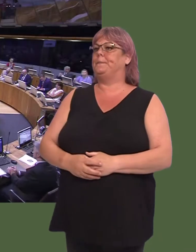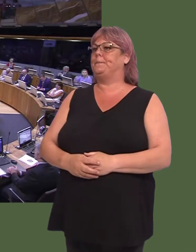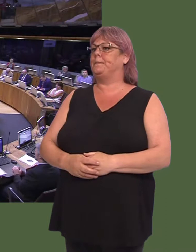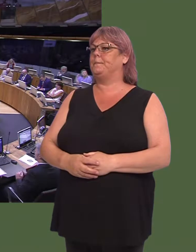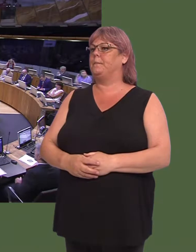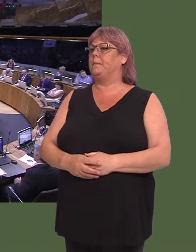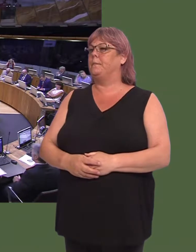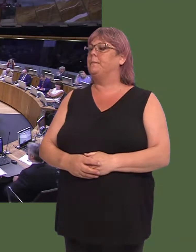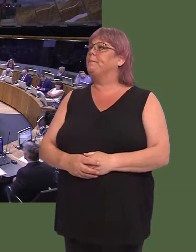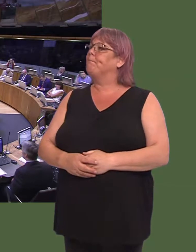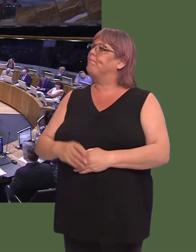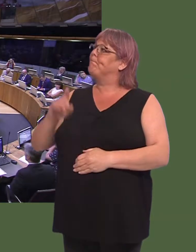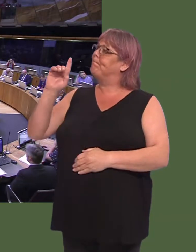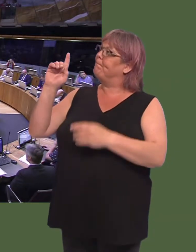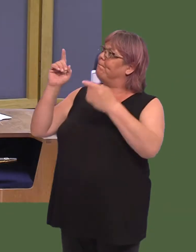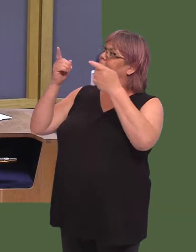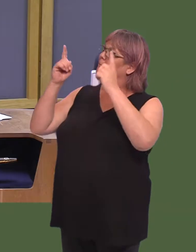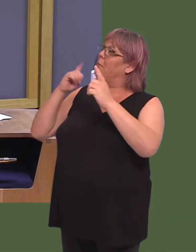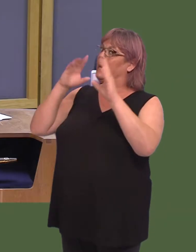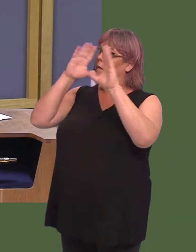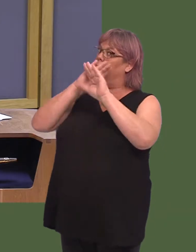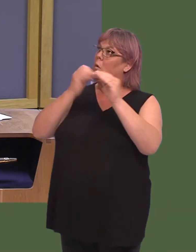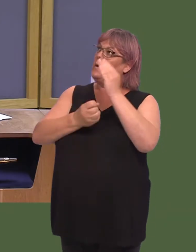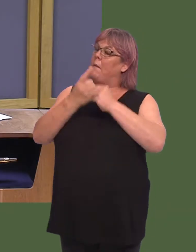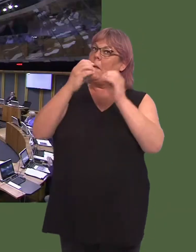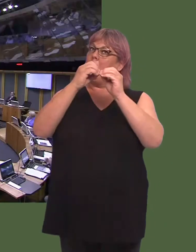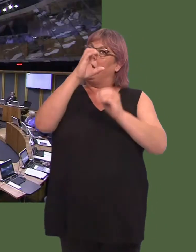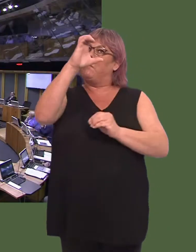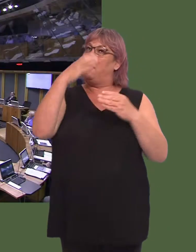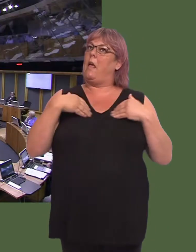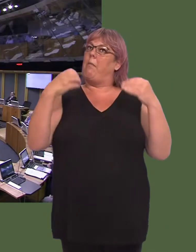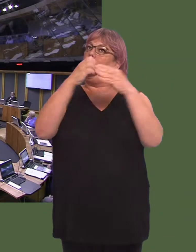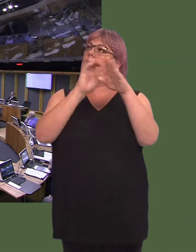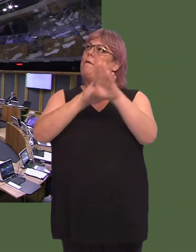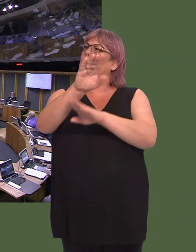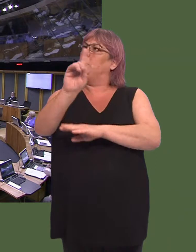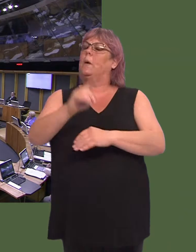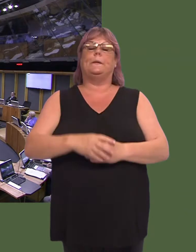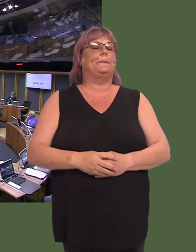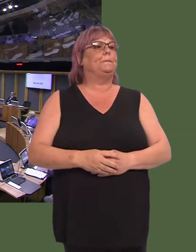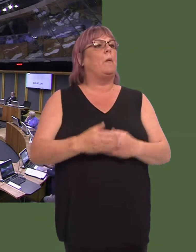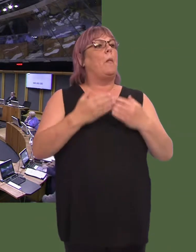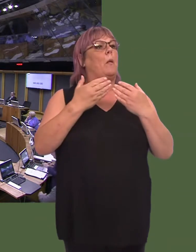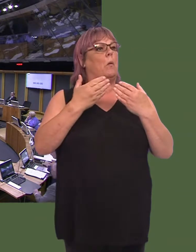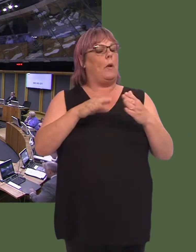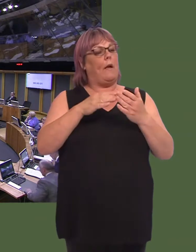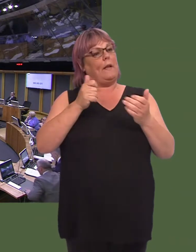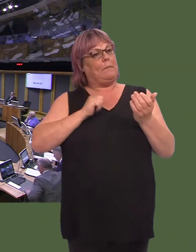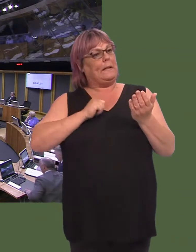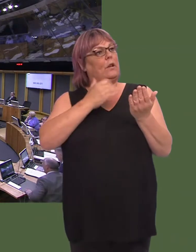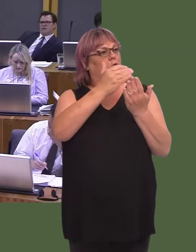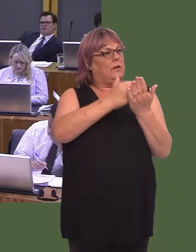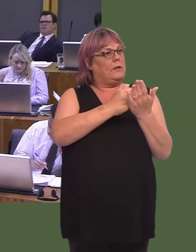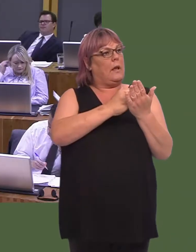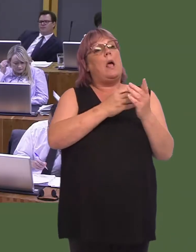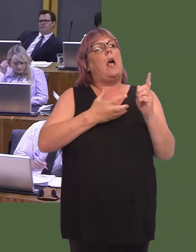Question 5, Llywydd Griffith. Thank you, Llywydd. Will the First Minister make a statement on the future of Betsy Caralder University Health Board? We have set